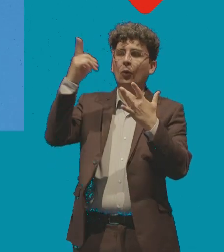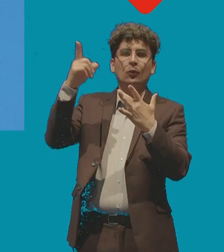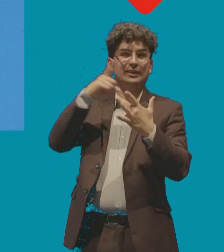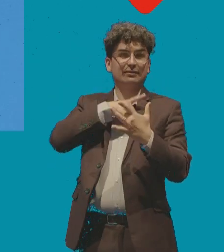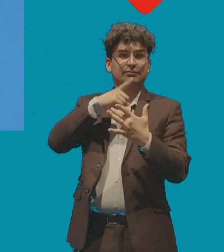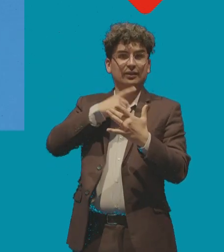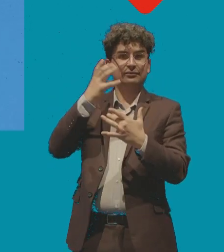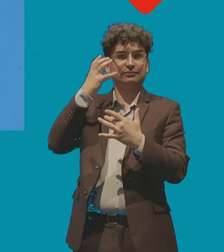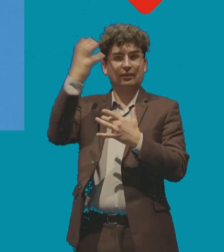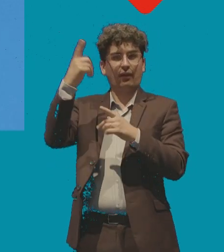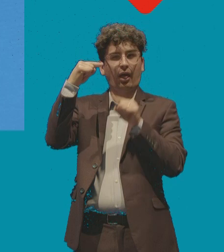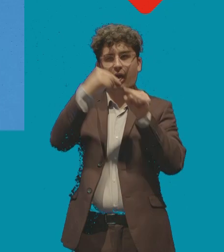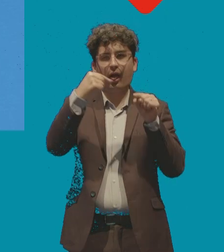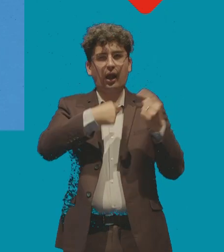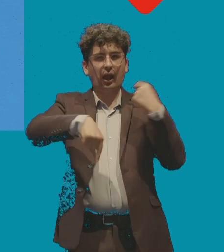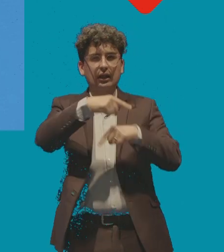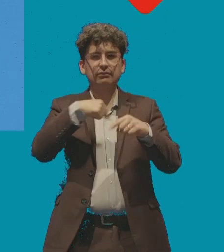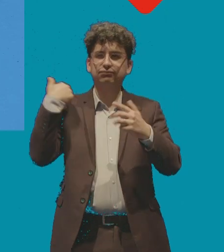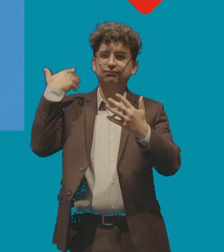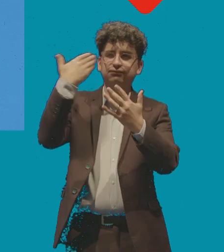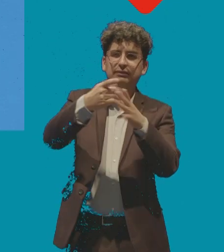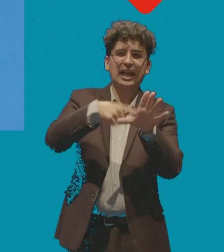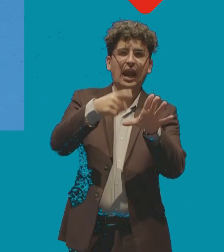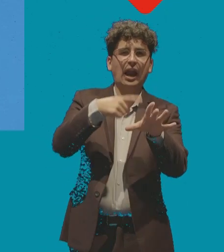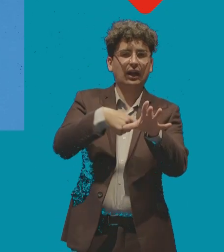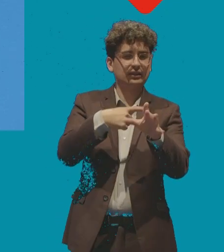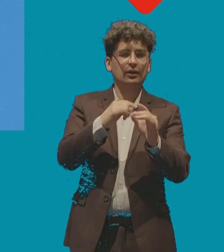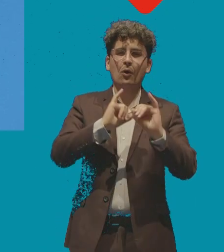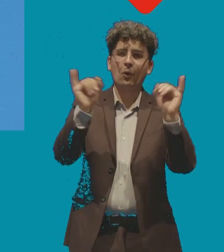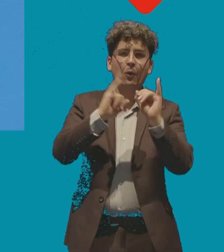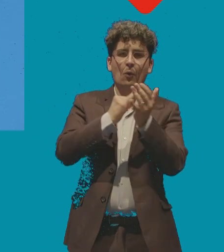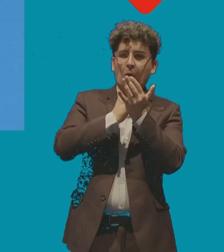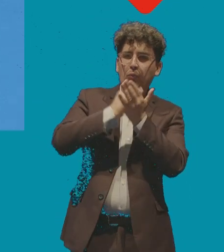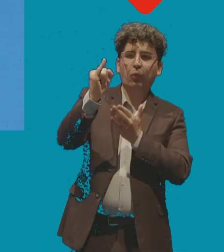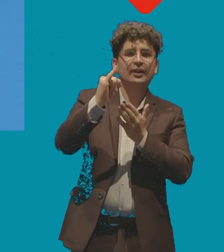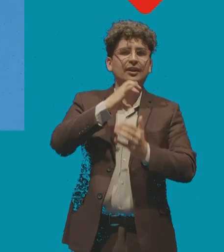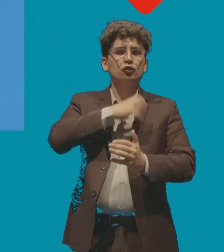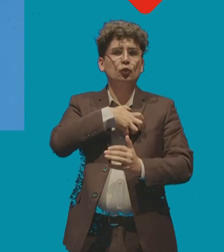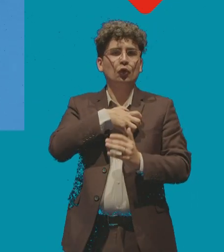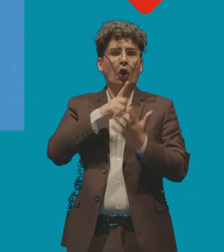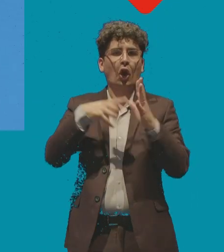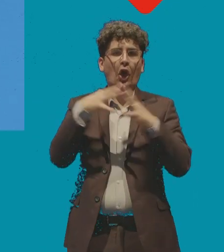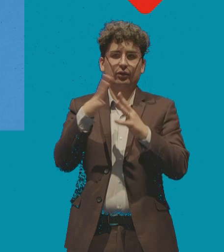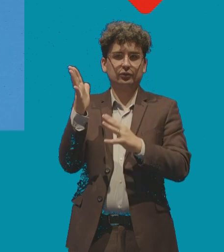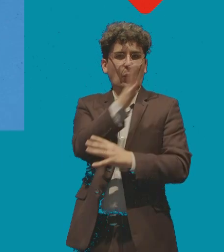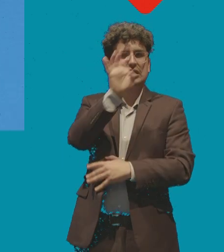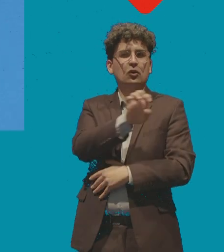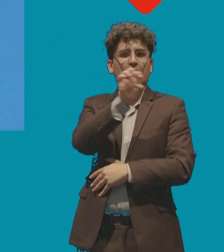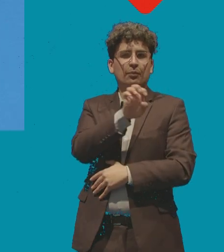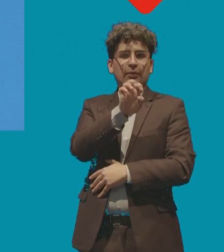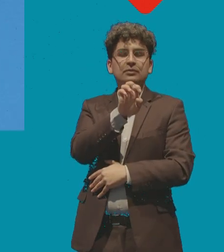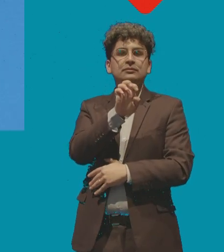for decades, where we're faced with some of the most restrictive anti-trade union laws in Western Europe. And were it not for the restrictions, we